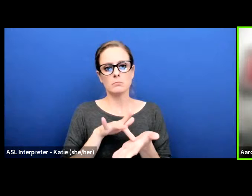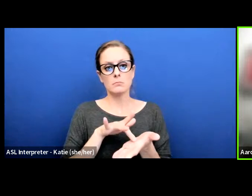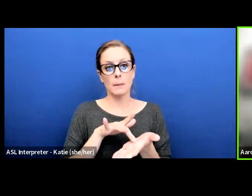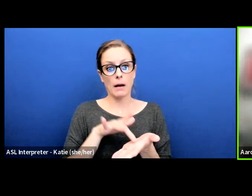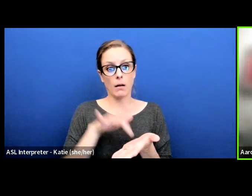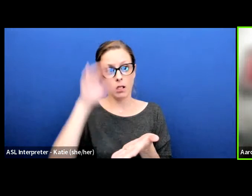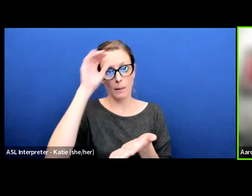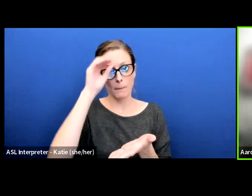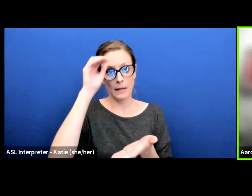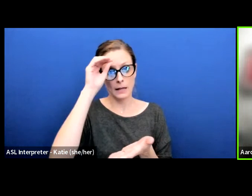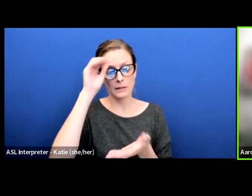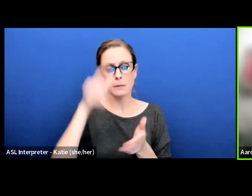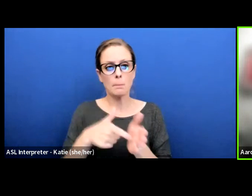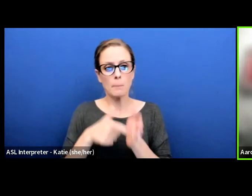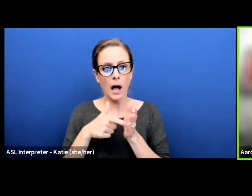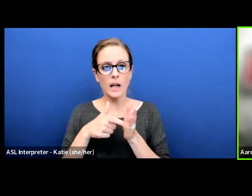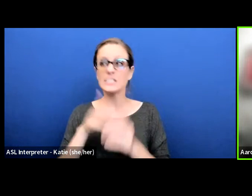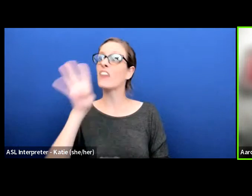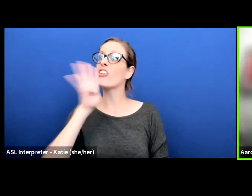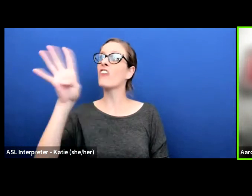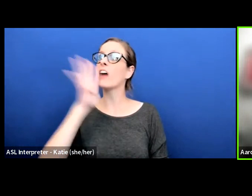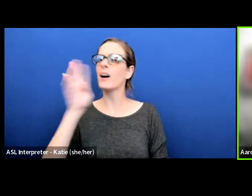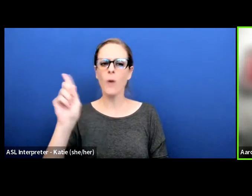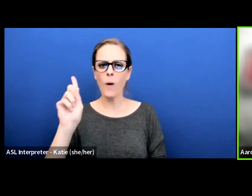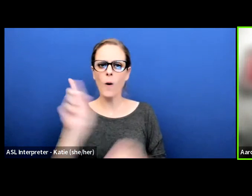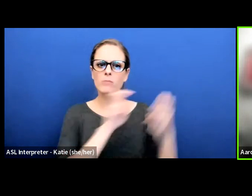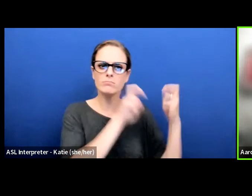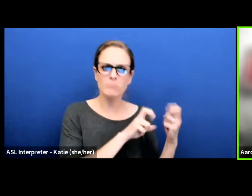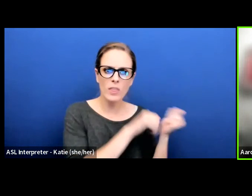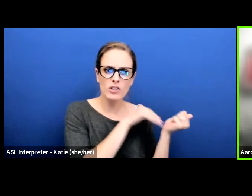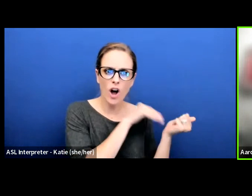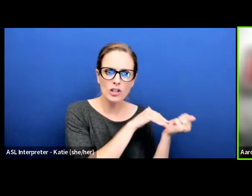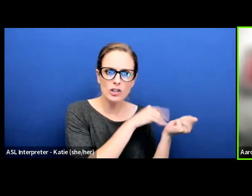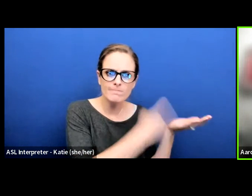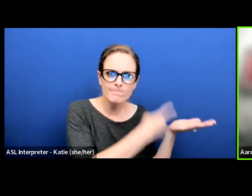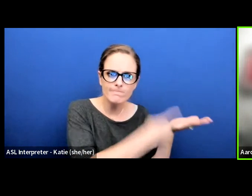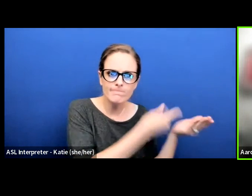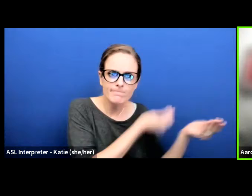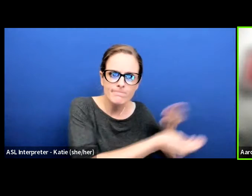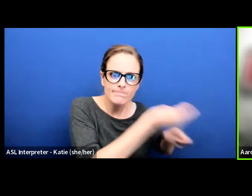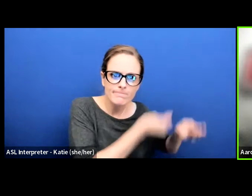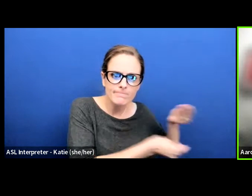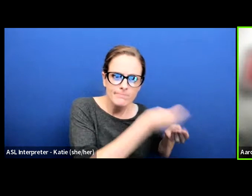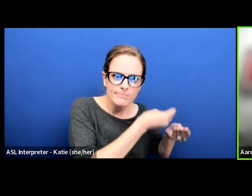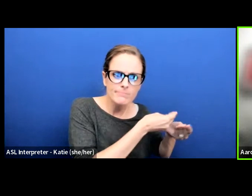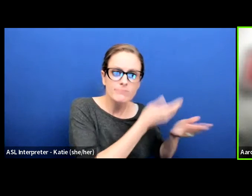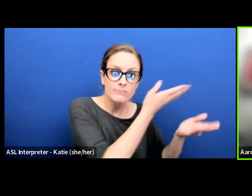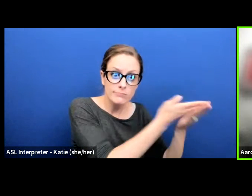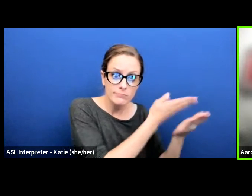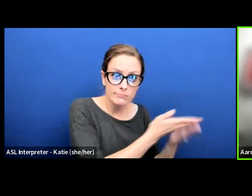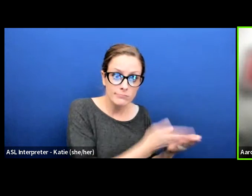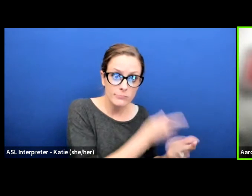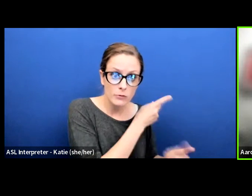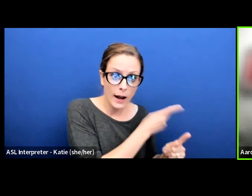opinions, they need to talk to a doctor first and be very objective about the information they're giving out there.